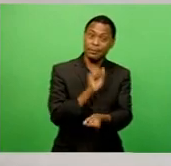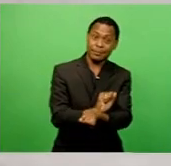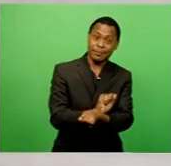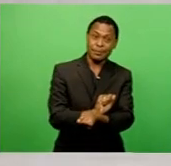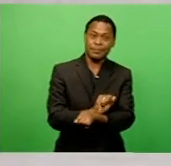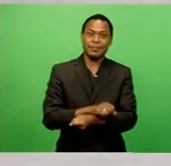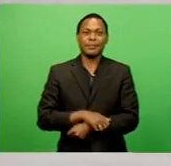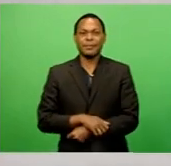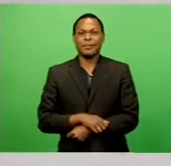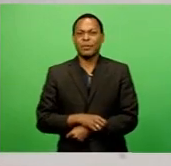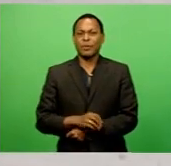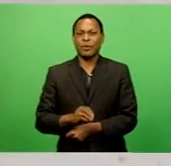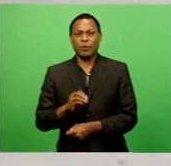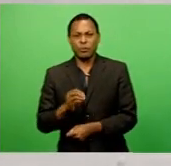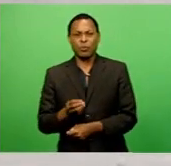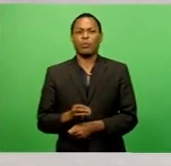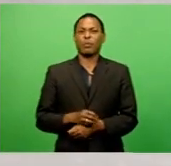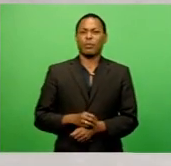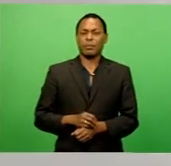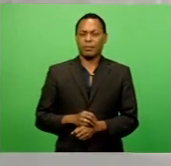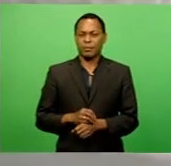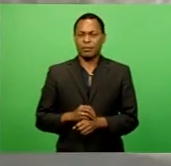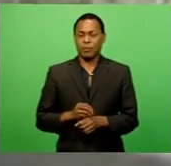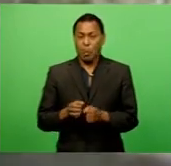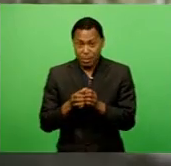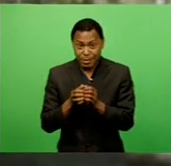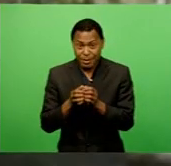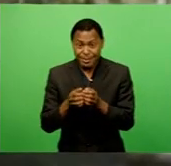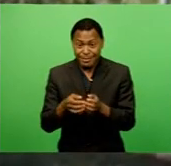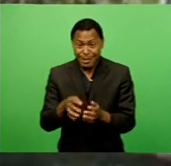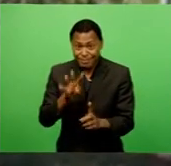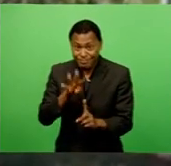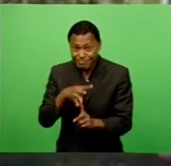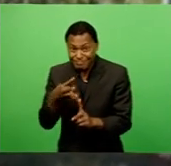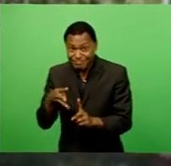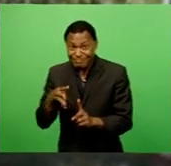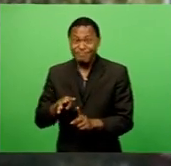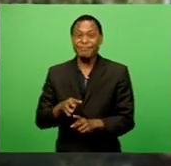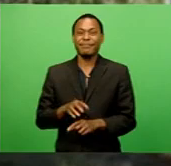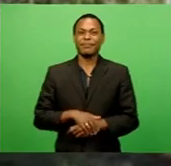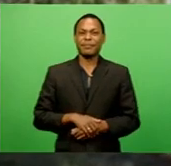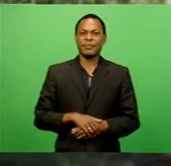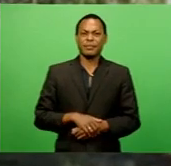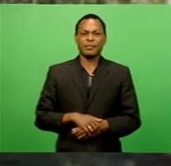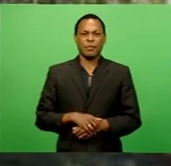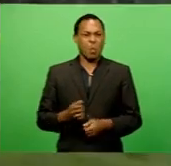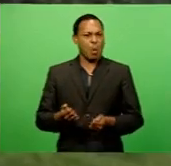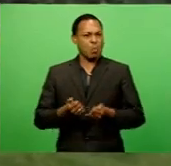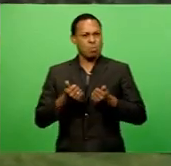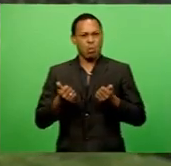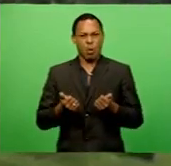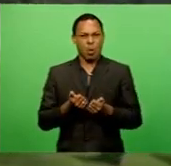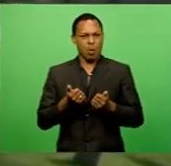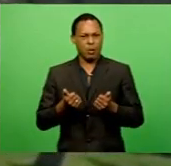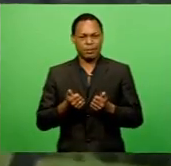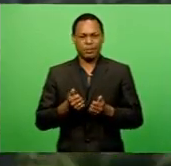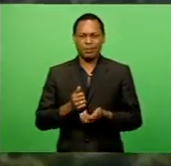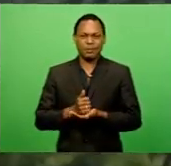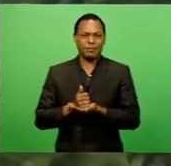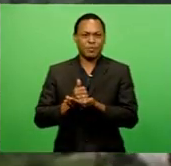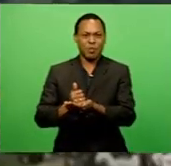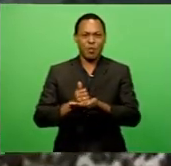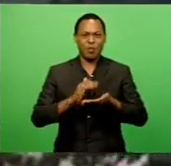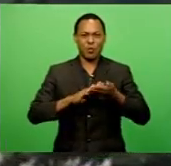been arrested since operations started in January this year. Daveta says there's a lot of support from